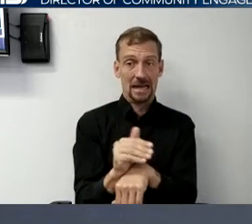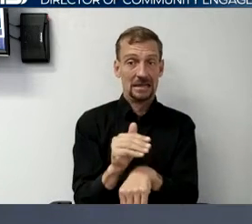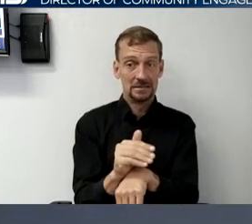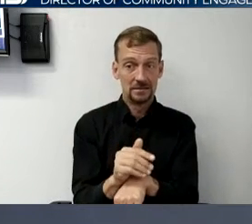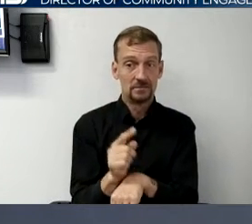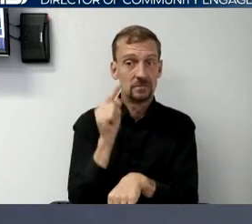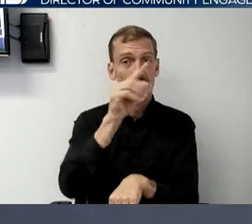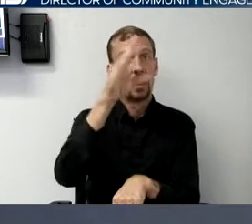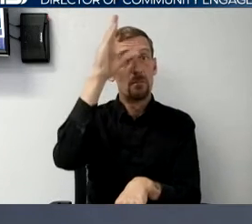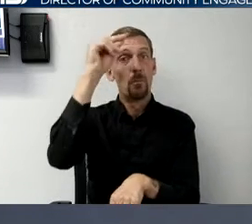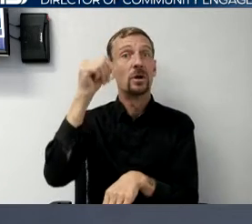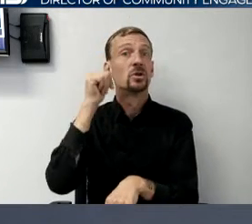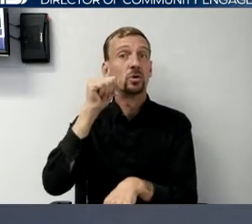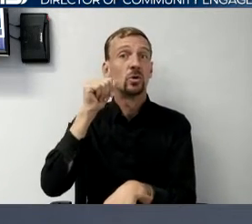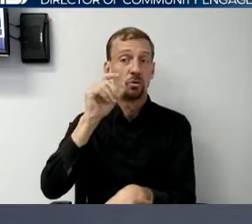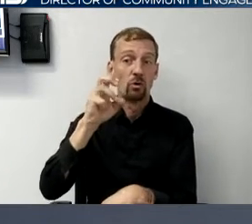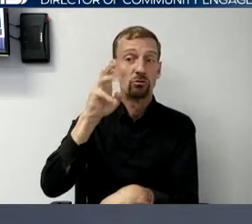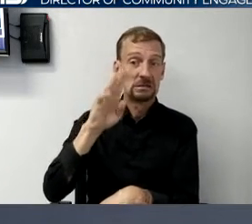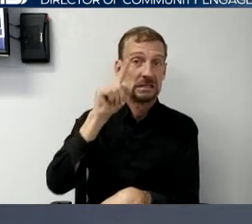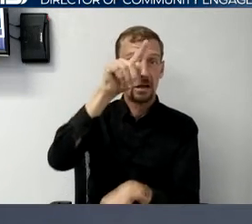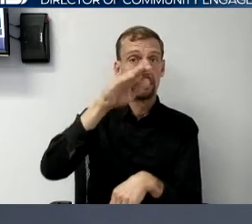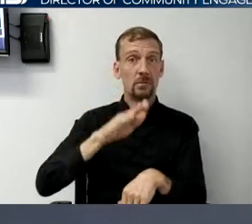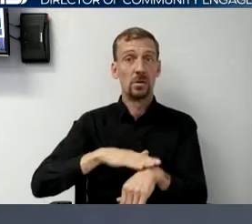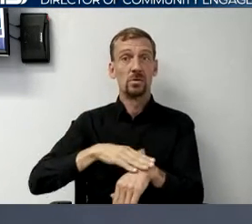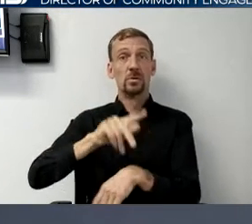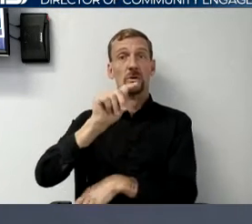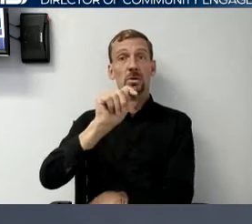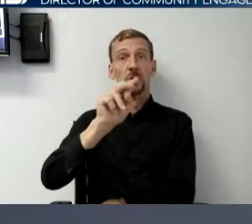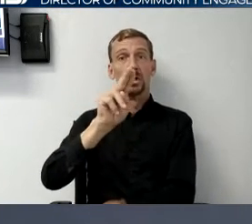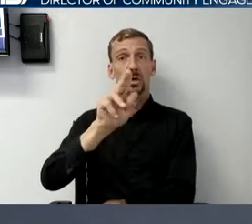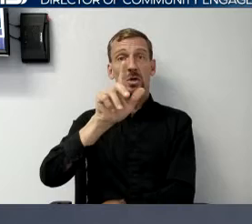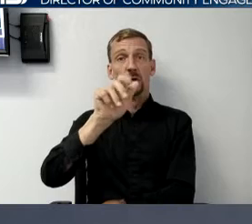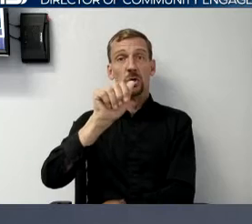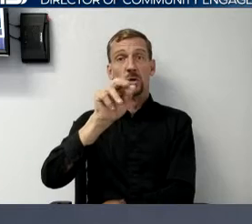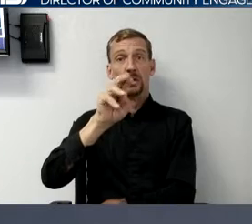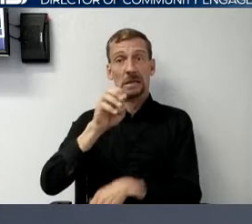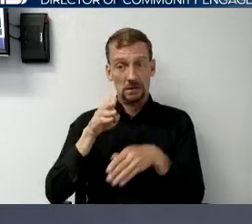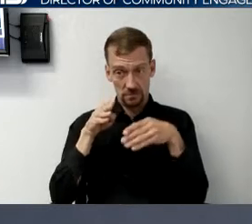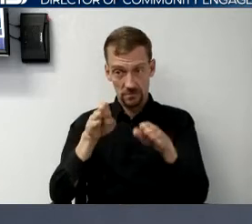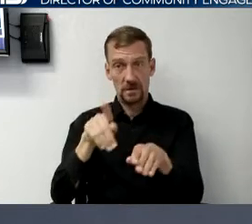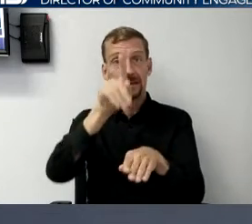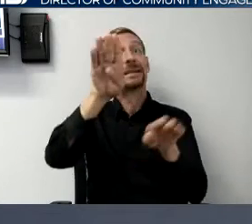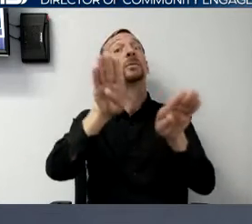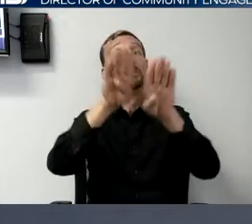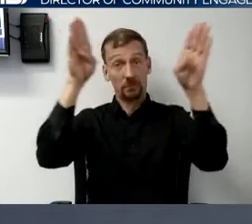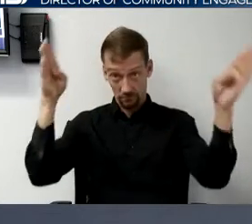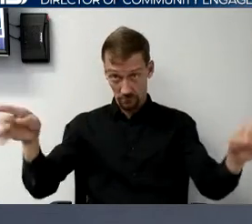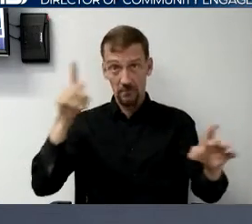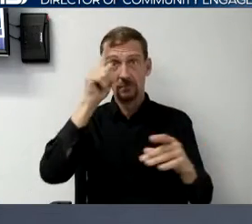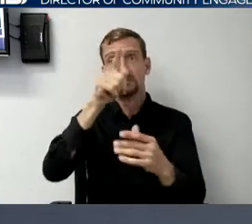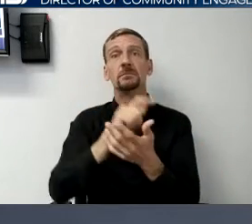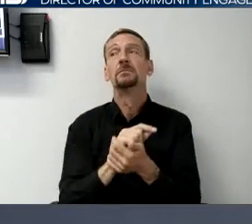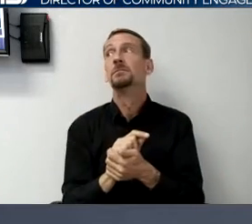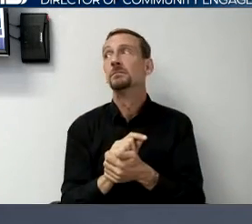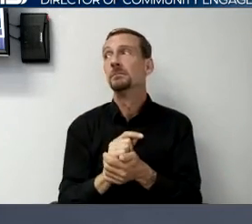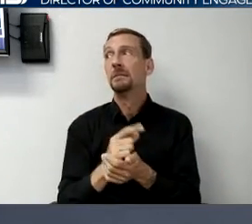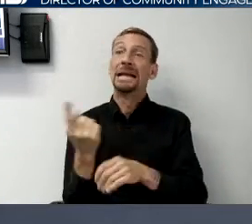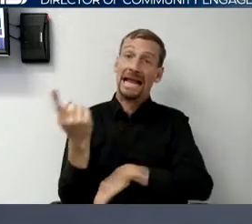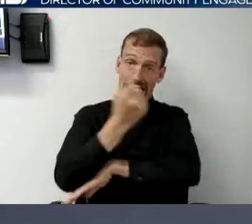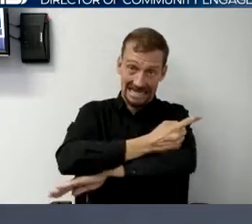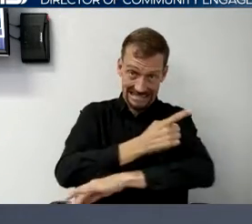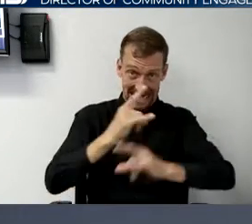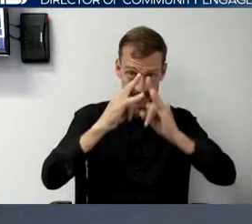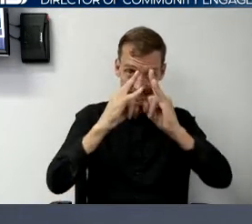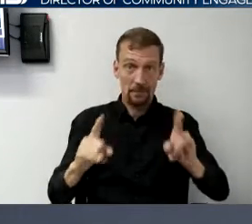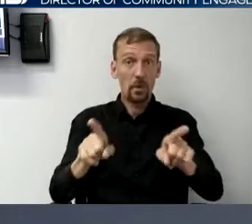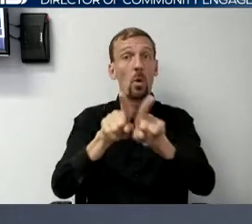Club over what we call the Gindick Club over on Tulare Street, they've opened up as a day camp as